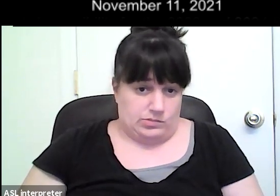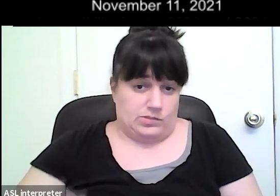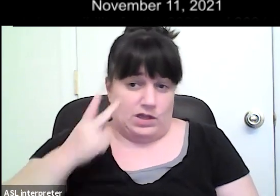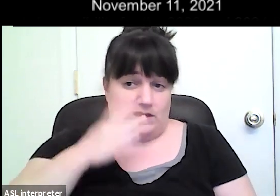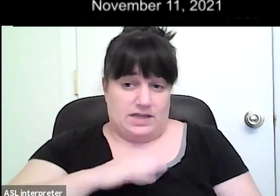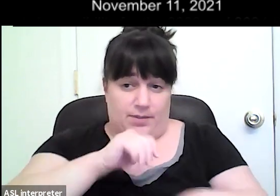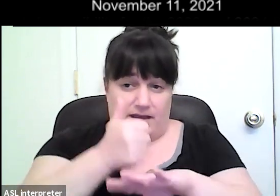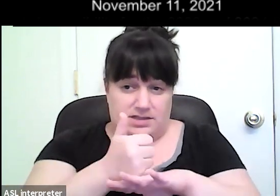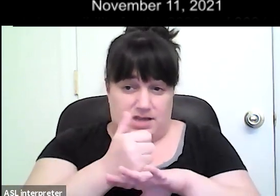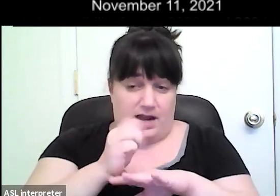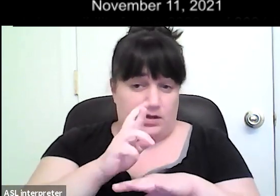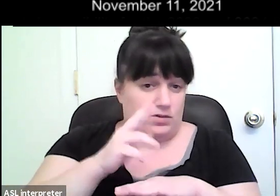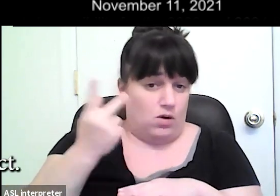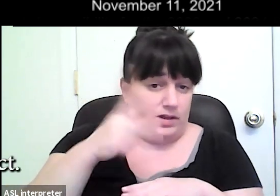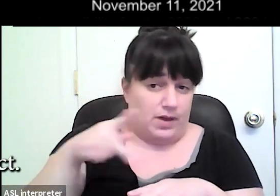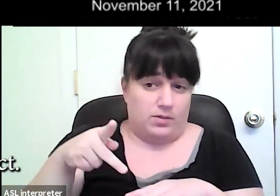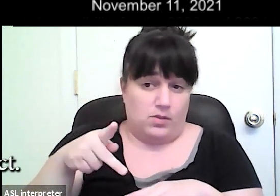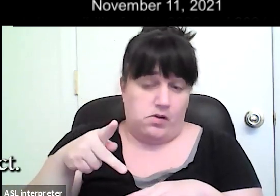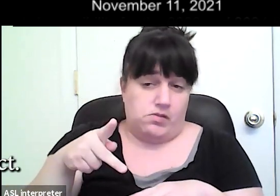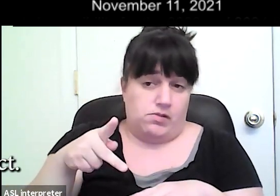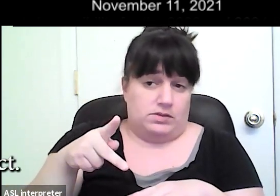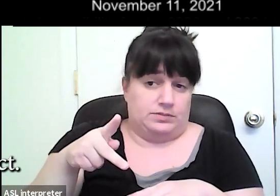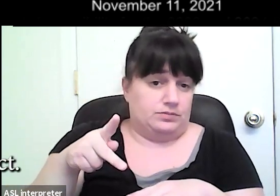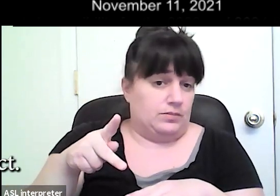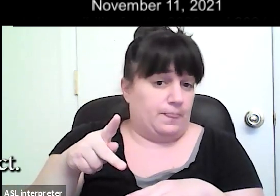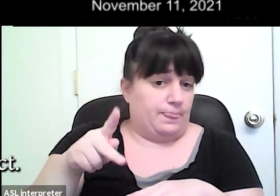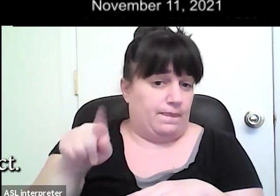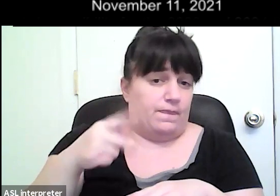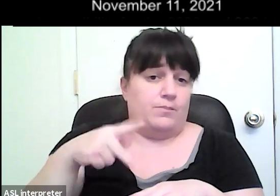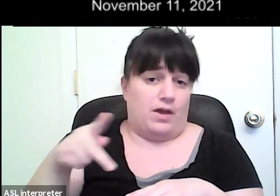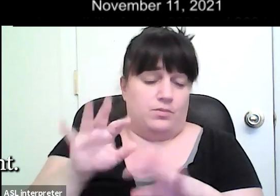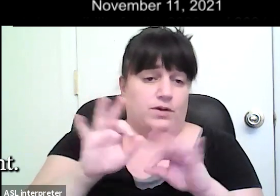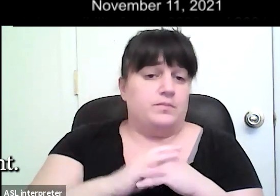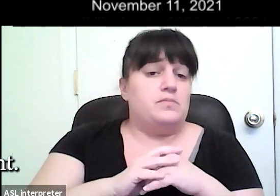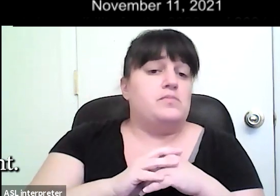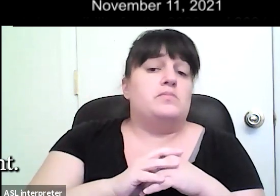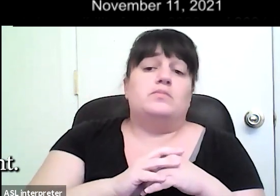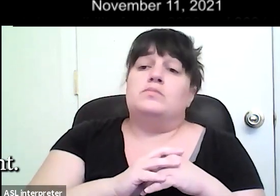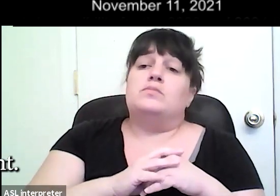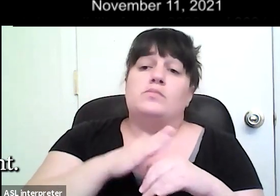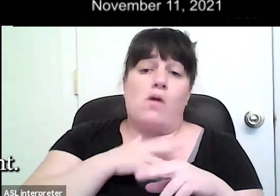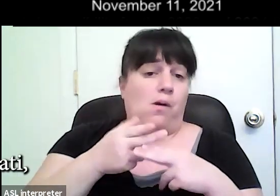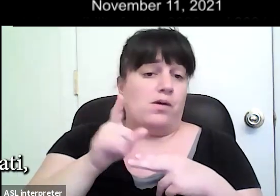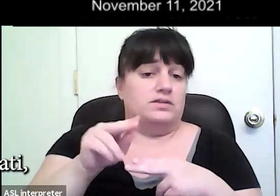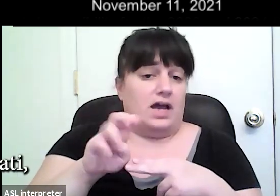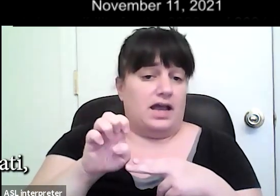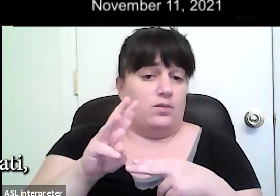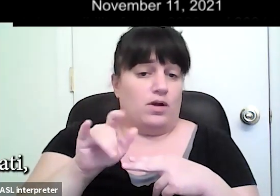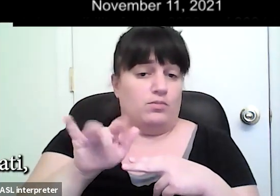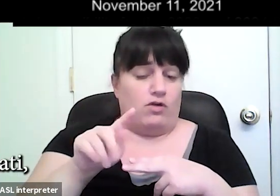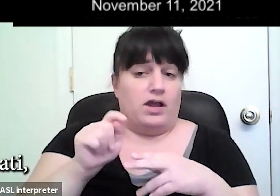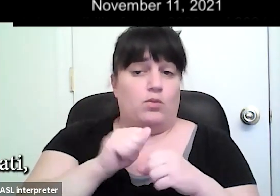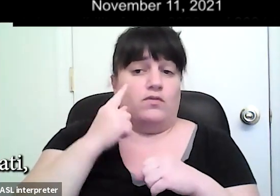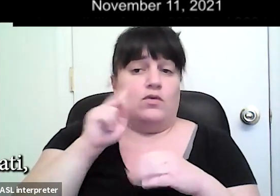too, or no, you just see the PowerPoint? It is now just the PowerPoint. Perfect. So yeah, my name's Diane Weinbrandt. I work for